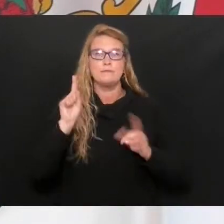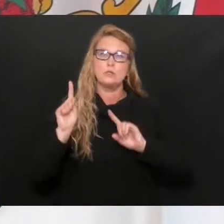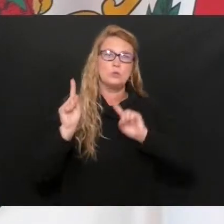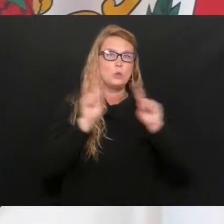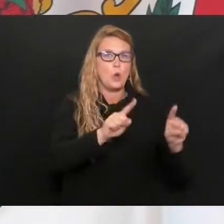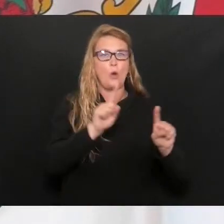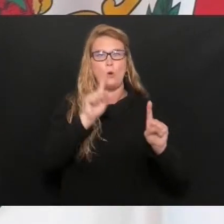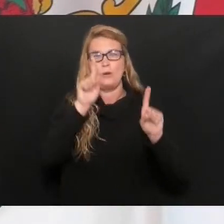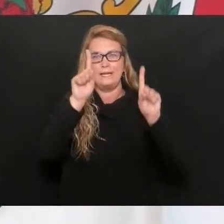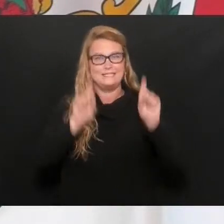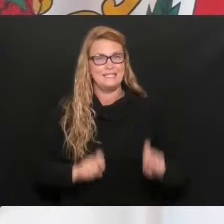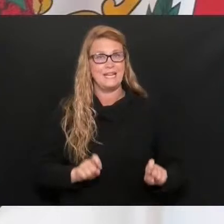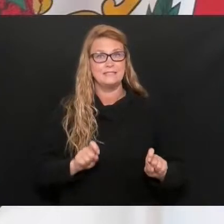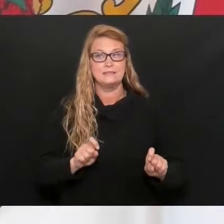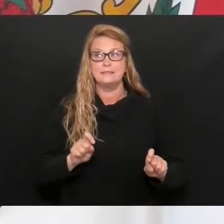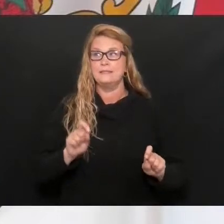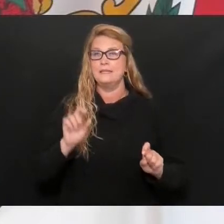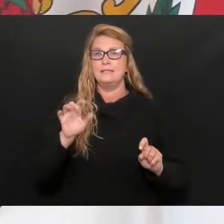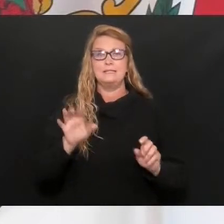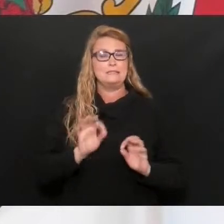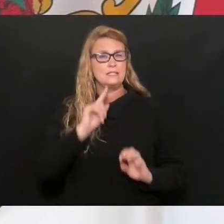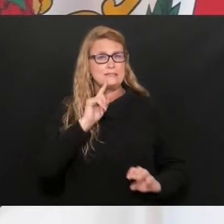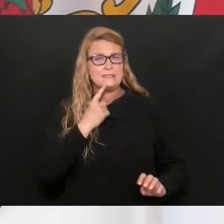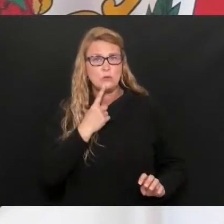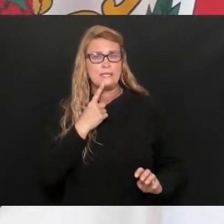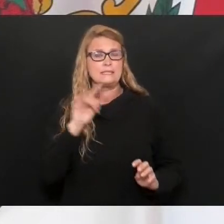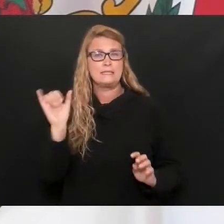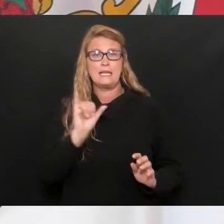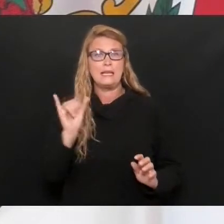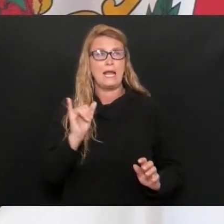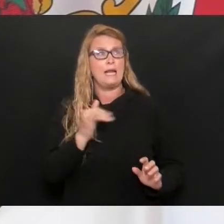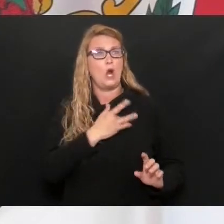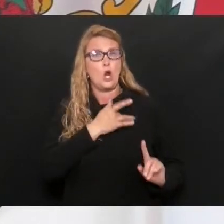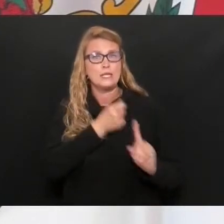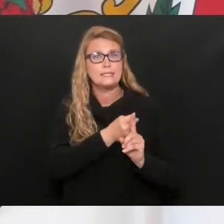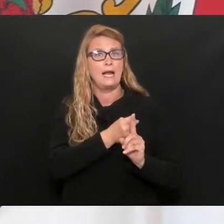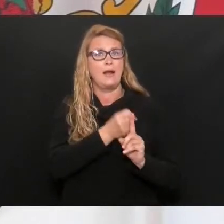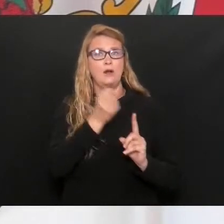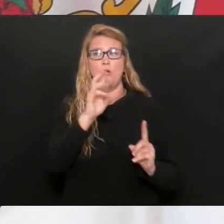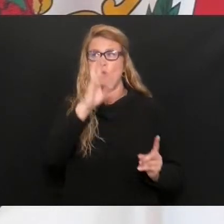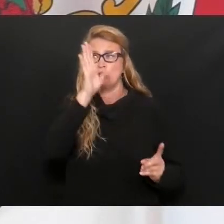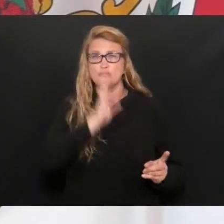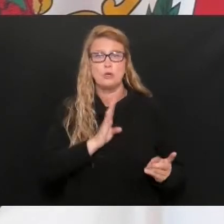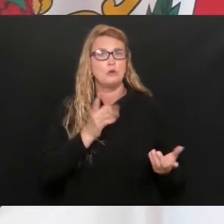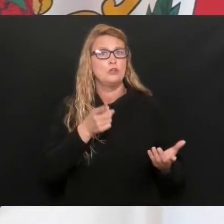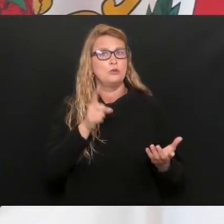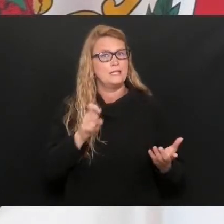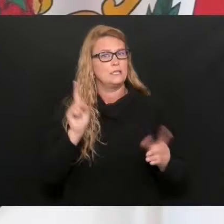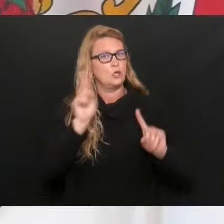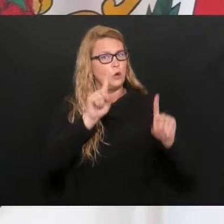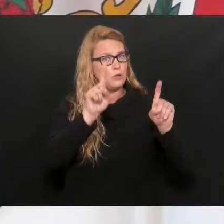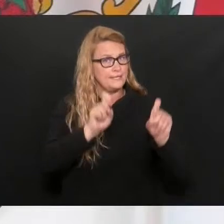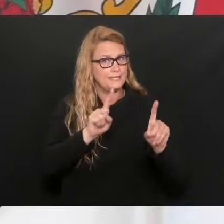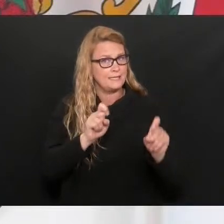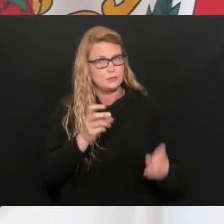as if it were a heart attack or a stroke, go get tested as quickly as you possibly